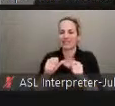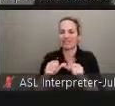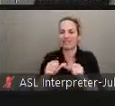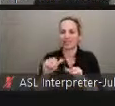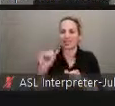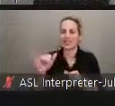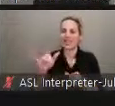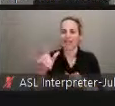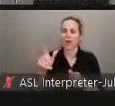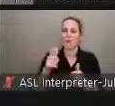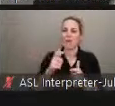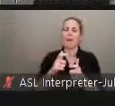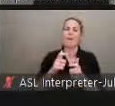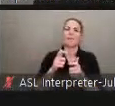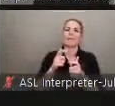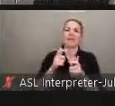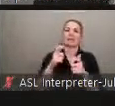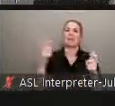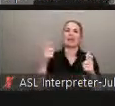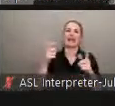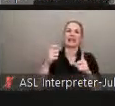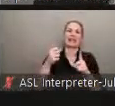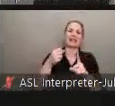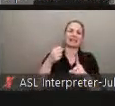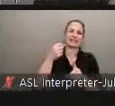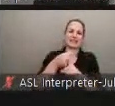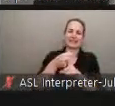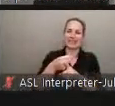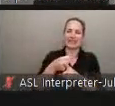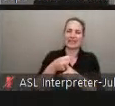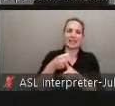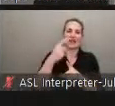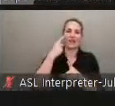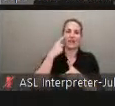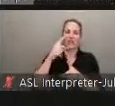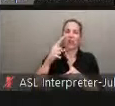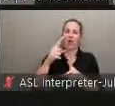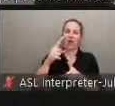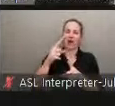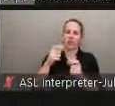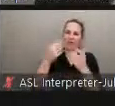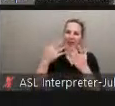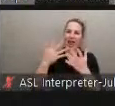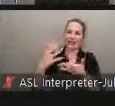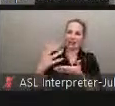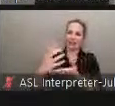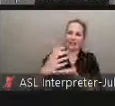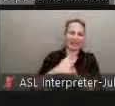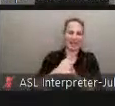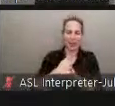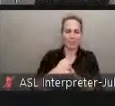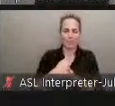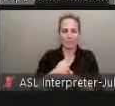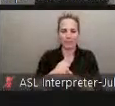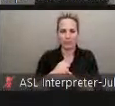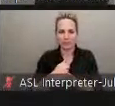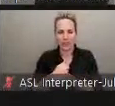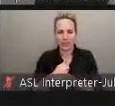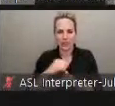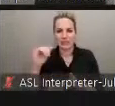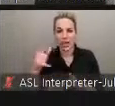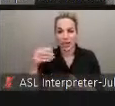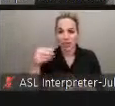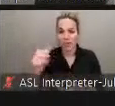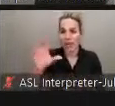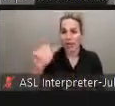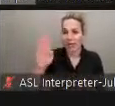to put a big hole in providers' income. if they, it's like when you pay